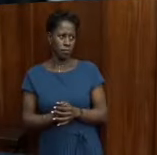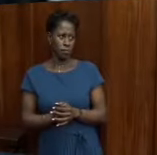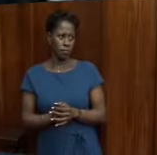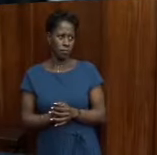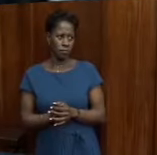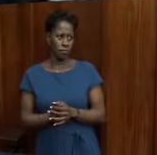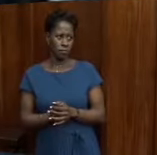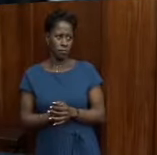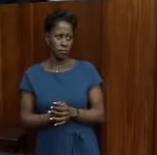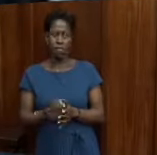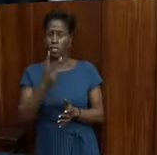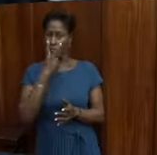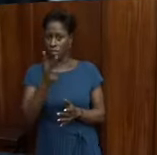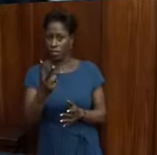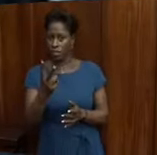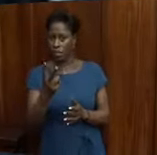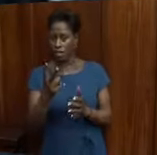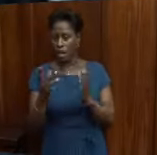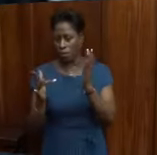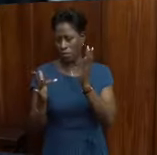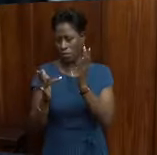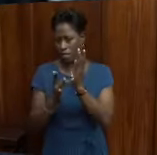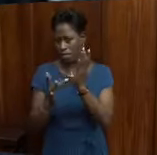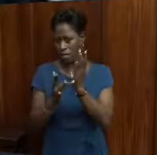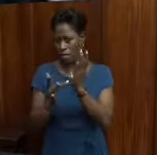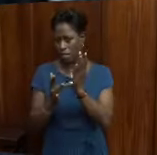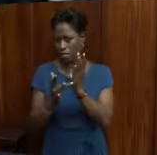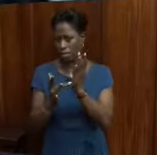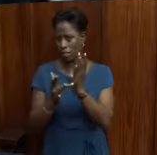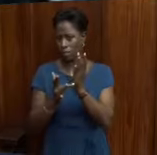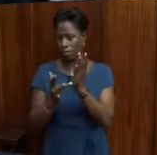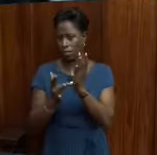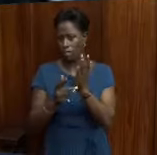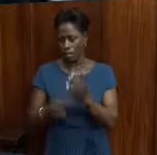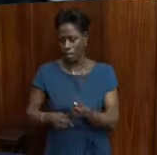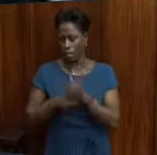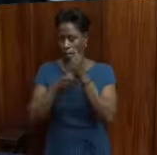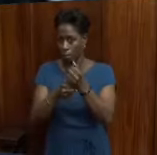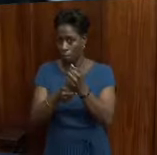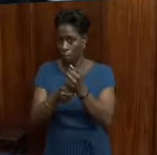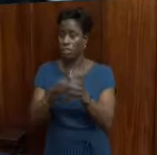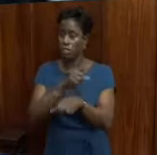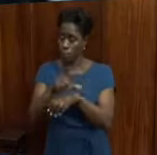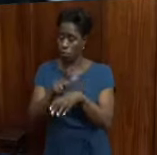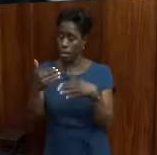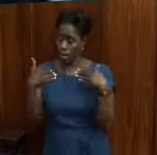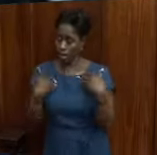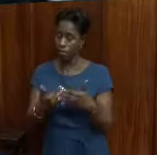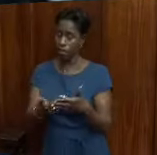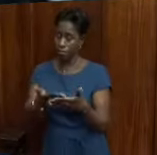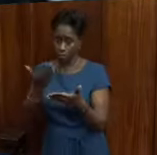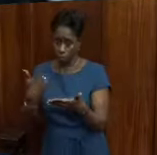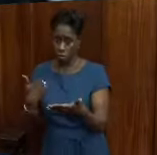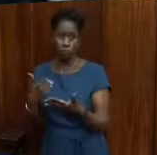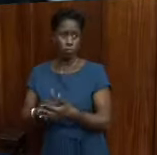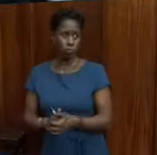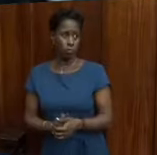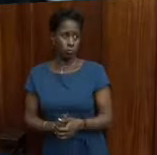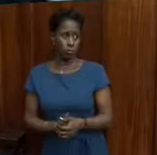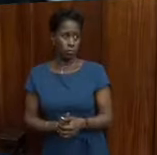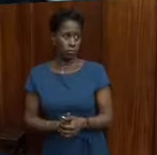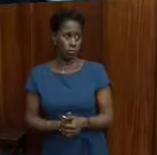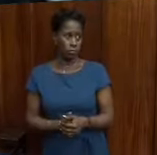of technical and financial support to St. Lucia from development and funding partners, as we continue to mainstream resilience